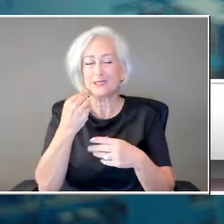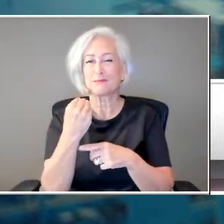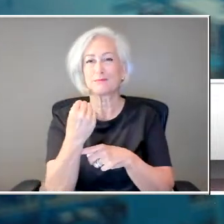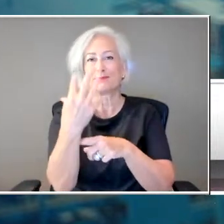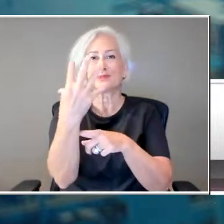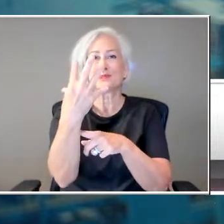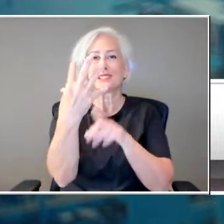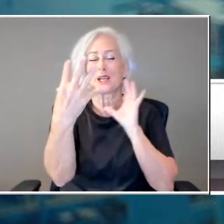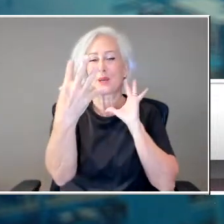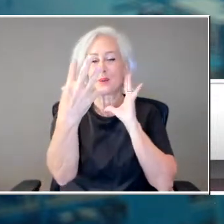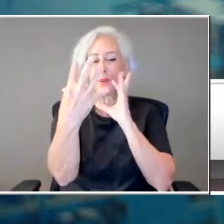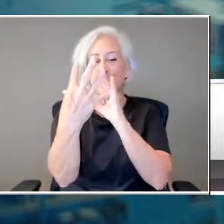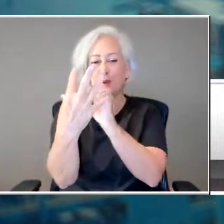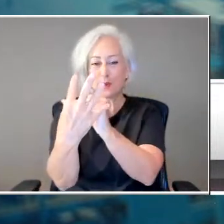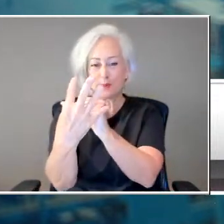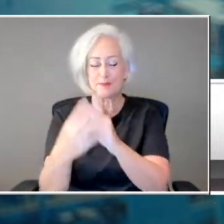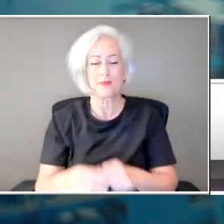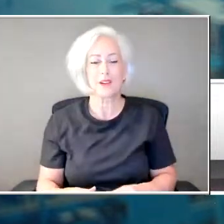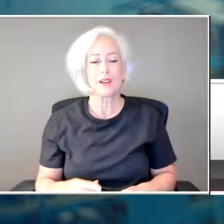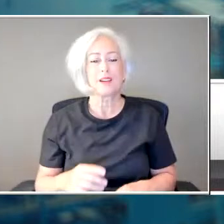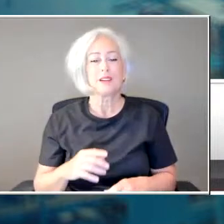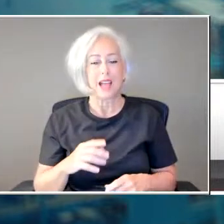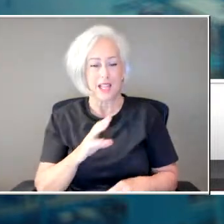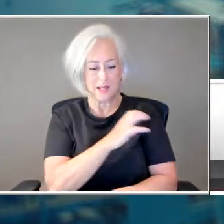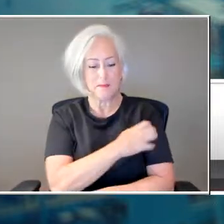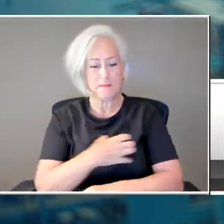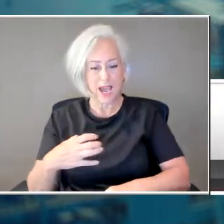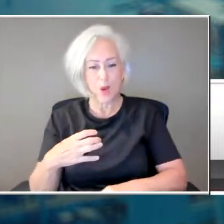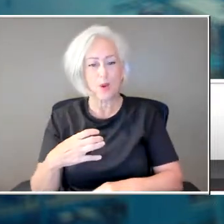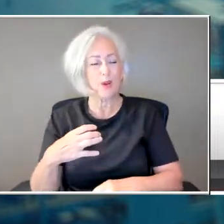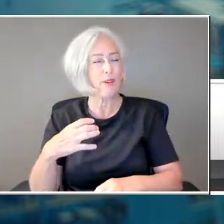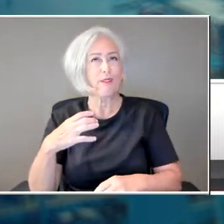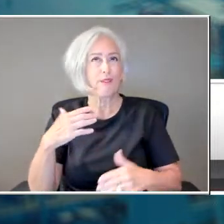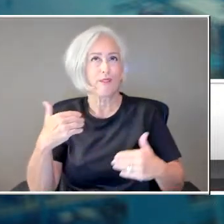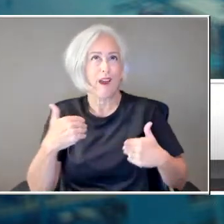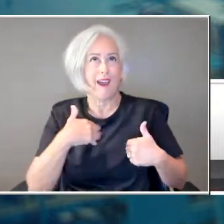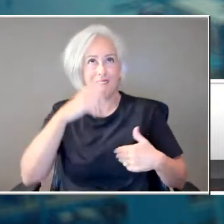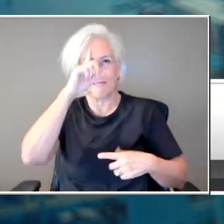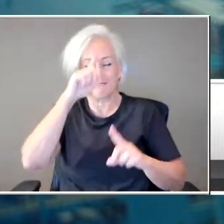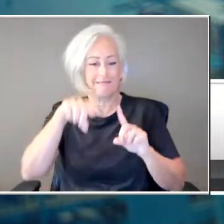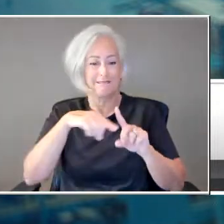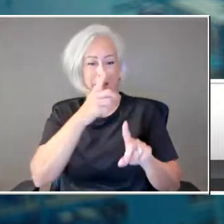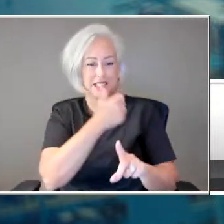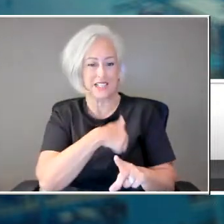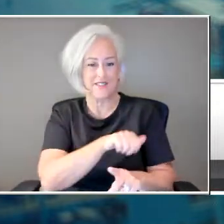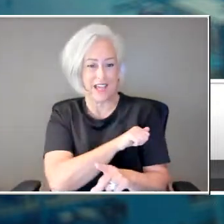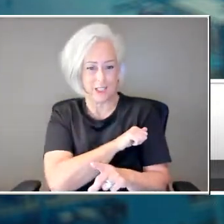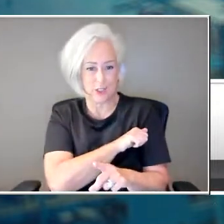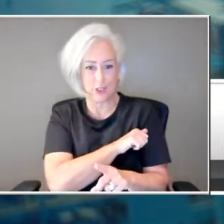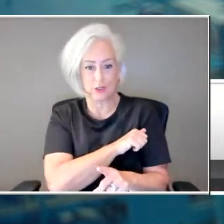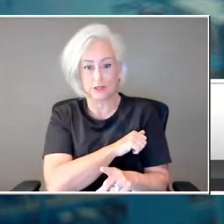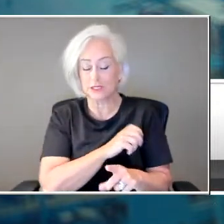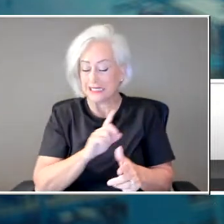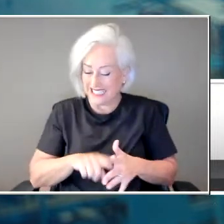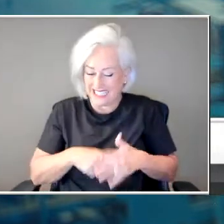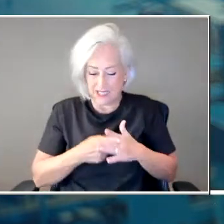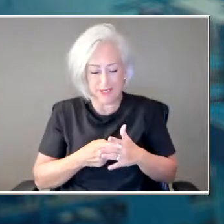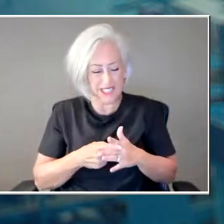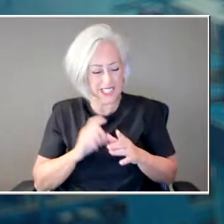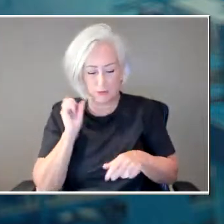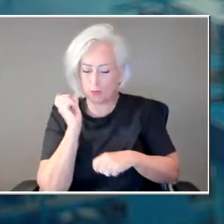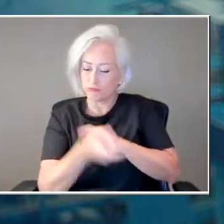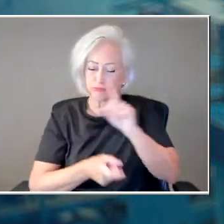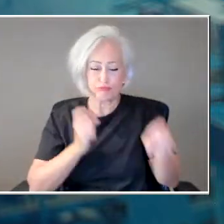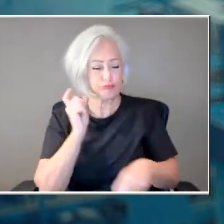positivity. We threw a lot at her. In the very beginning, and I kept telling her though that it's because we're going to get